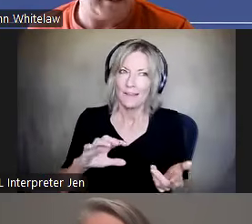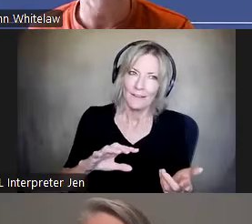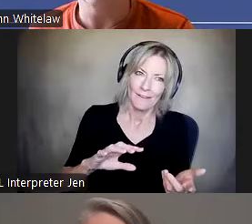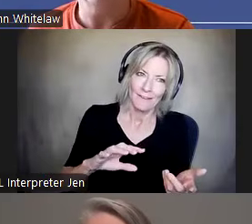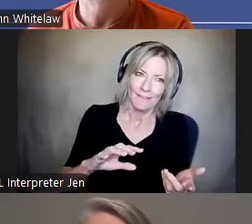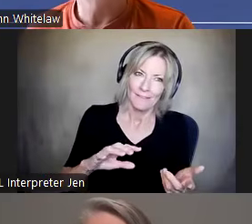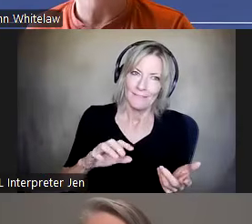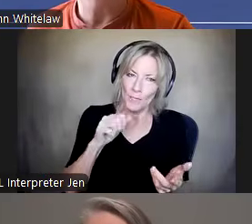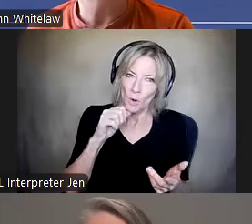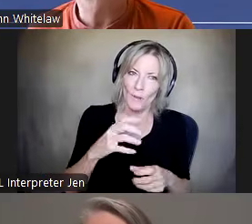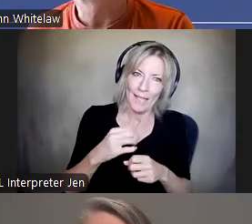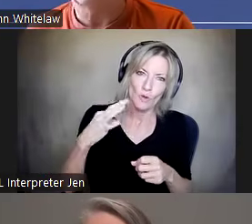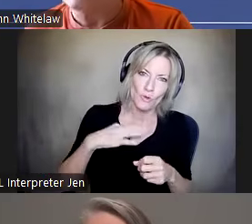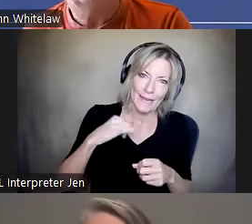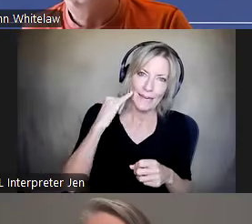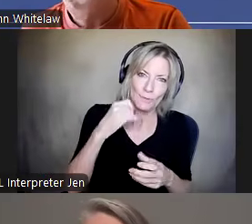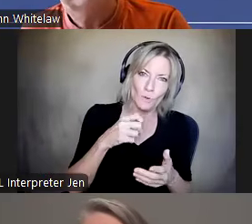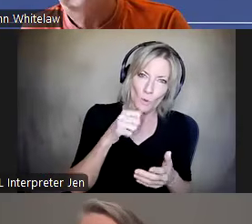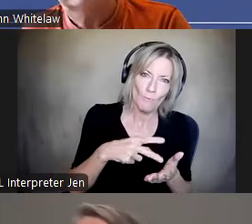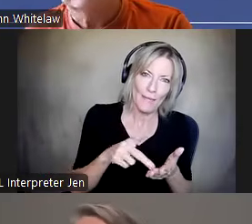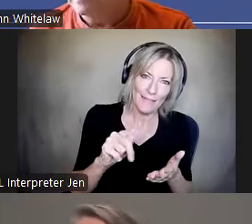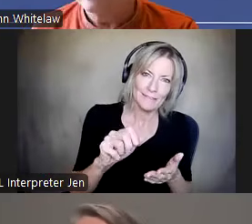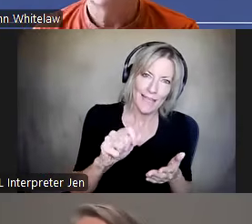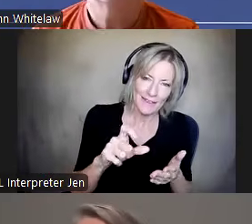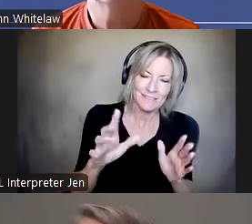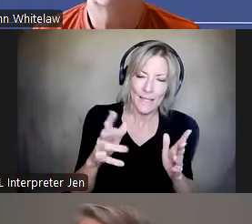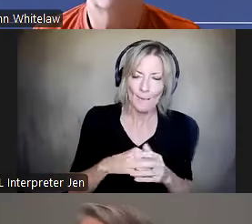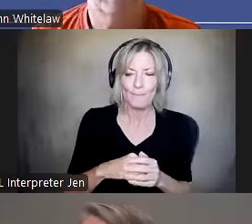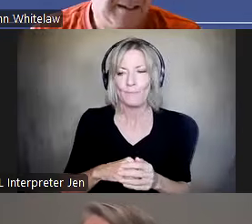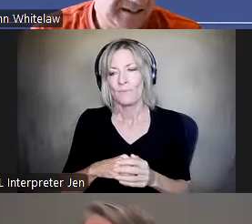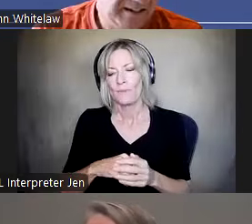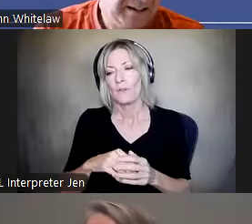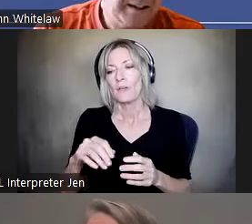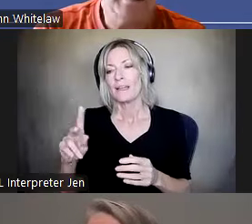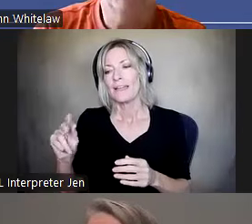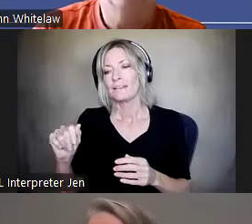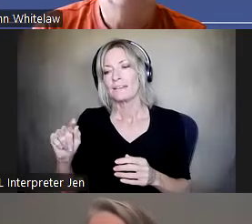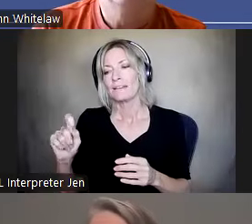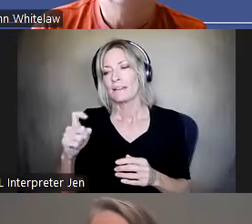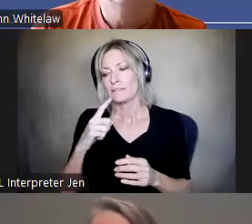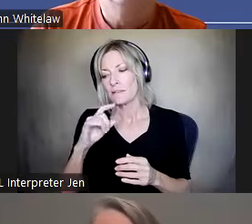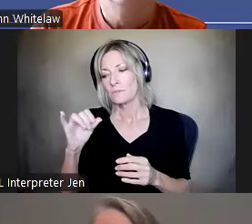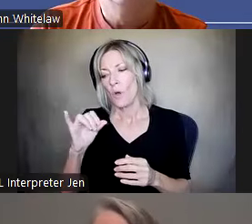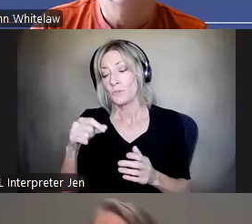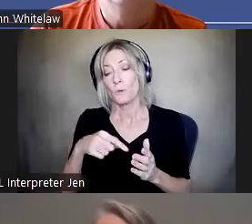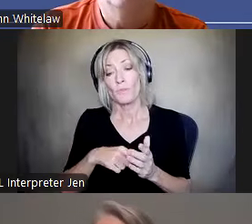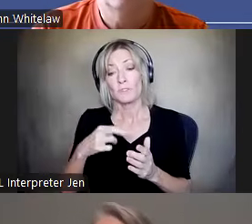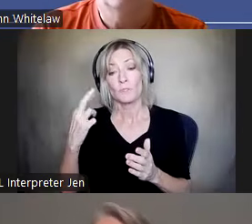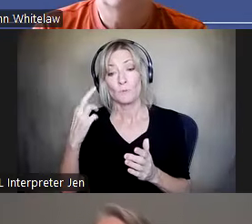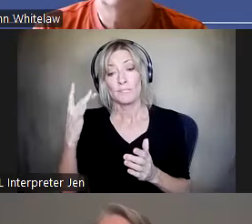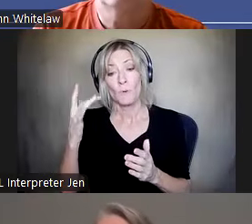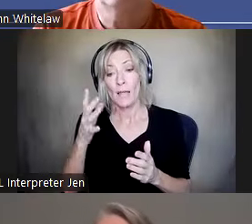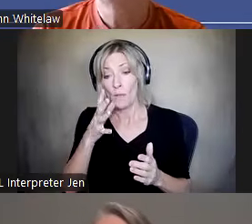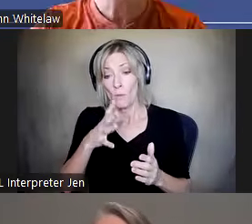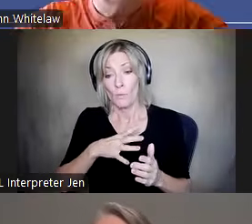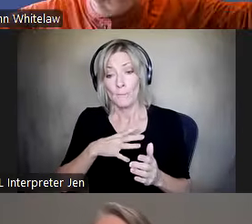paying tax if you don't pay taxes on it. Yeah. And also, this is why I think women who take